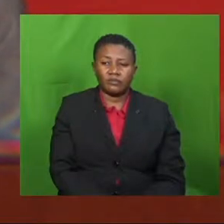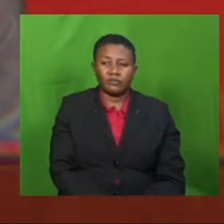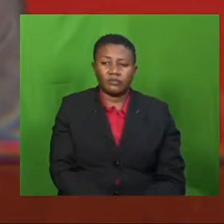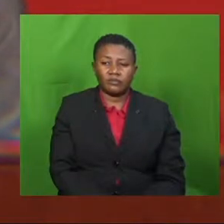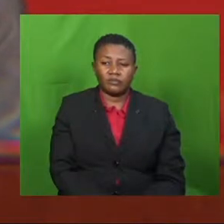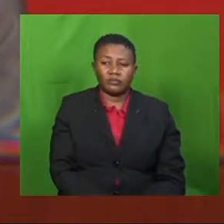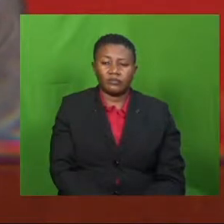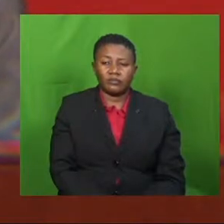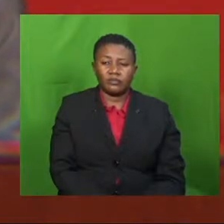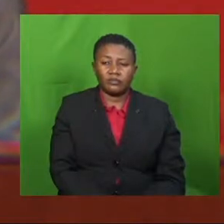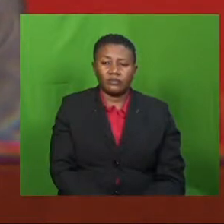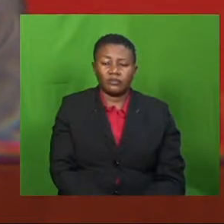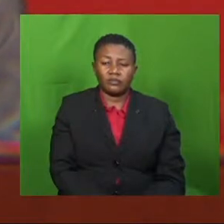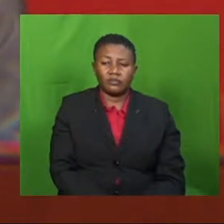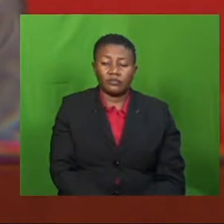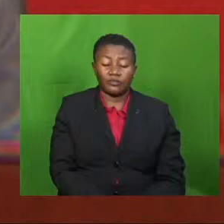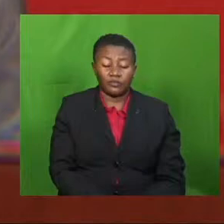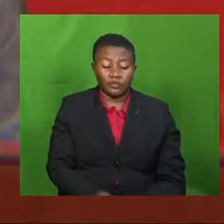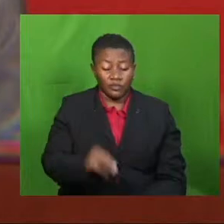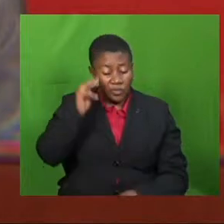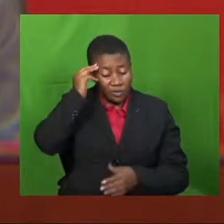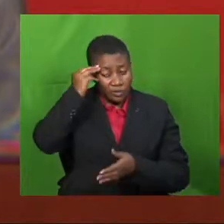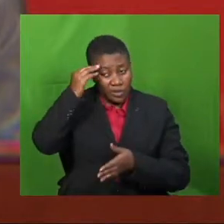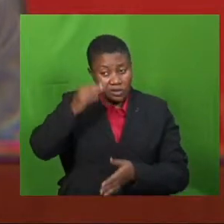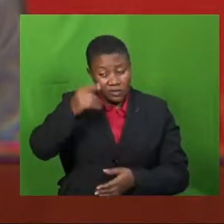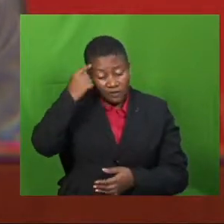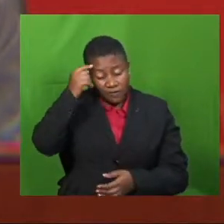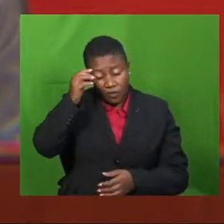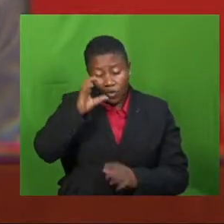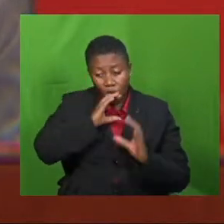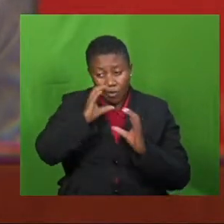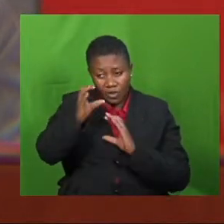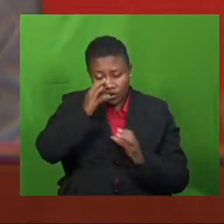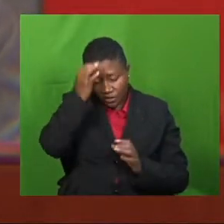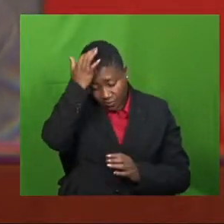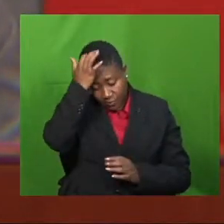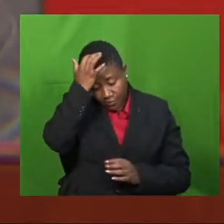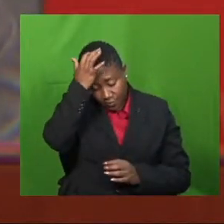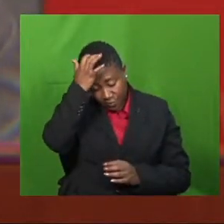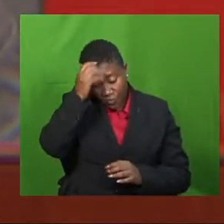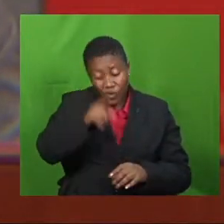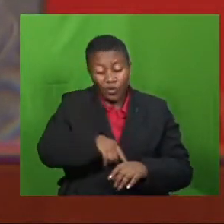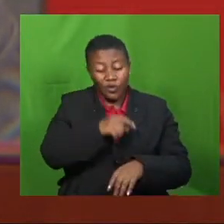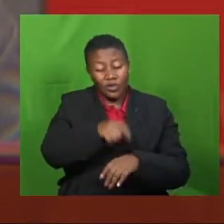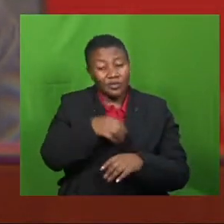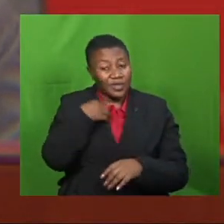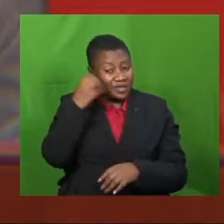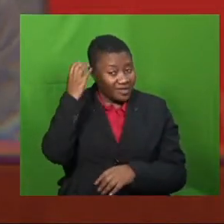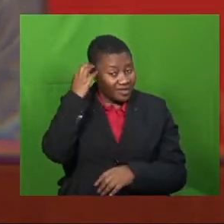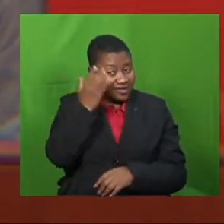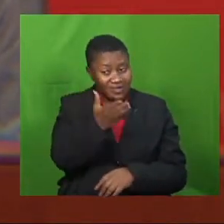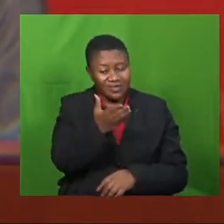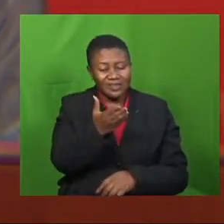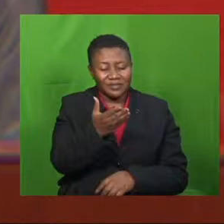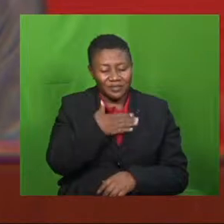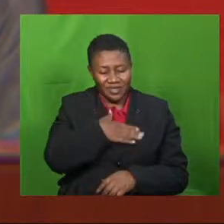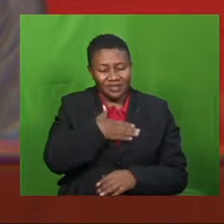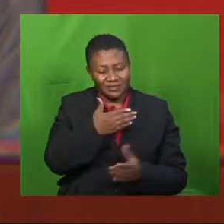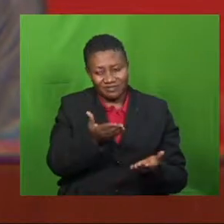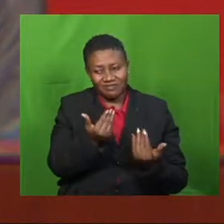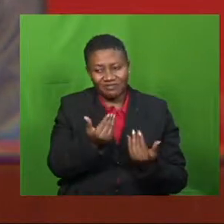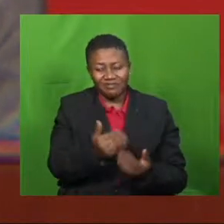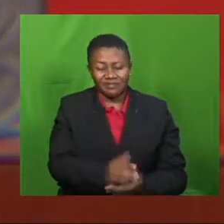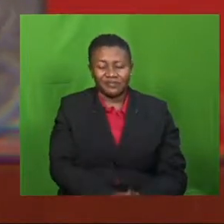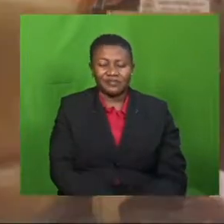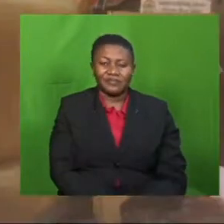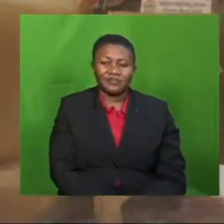Yes, let me invite the Minister for Communication. It's a long time I heard the voice. So, Minister, let's hear you.